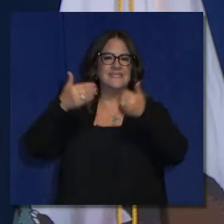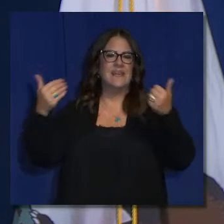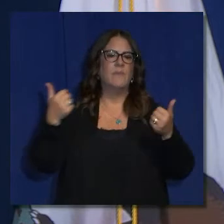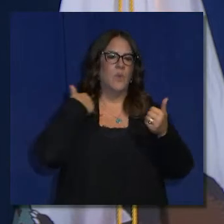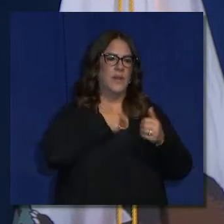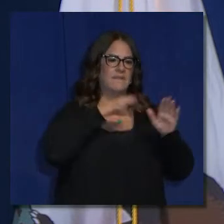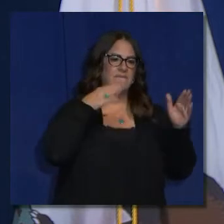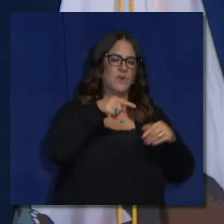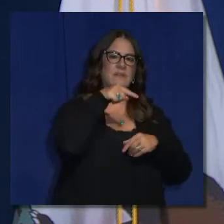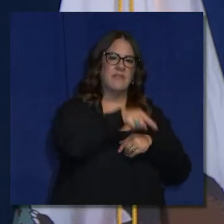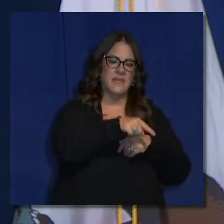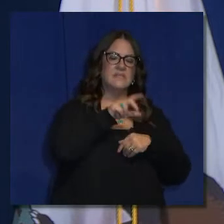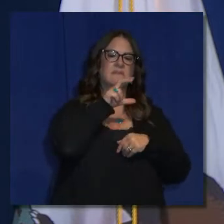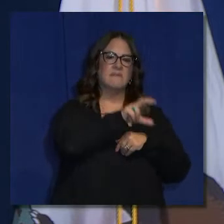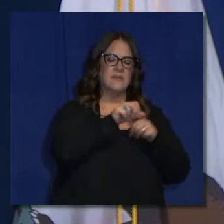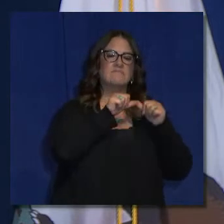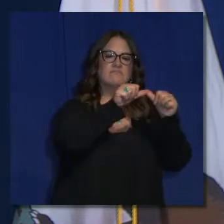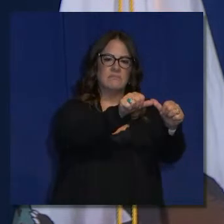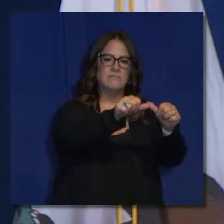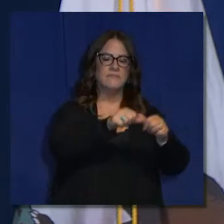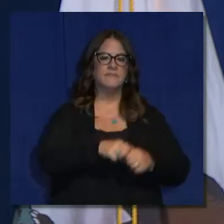above, is a long way of responding.